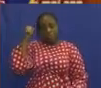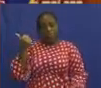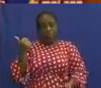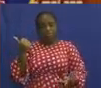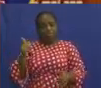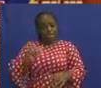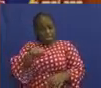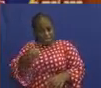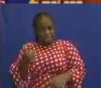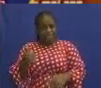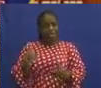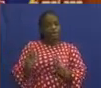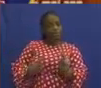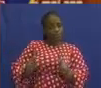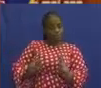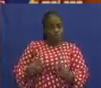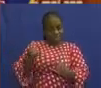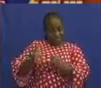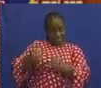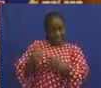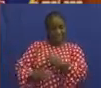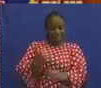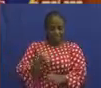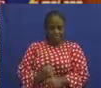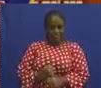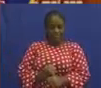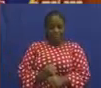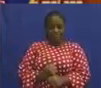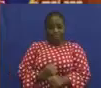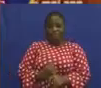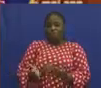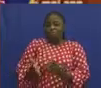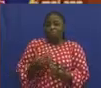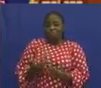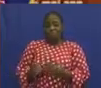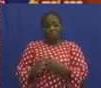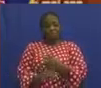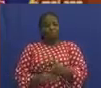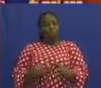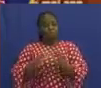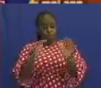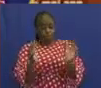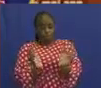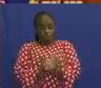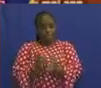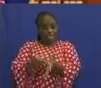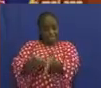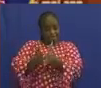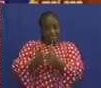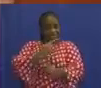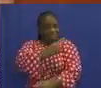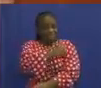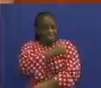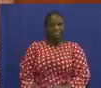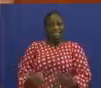entire adult population, by the end of this year, in spite of the huge global demand for vaccines by